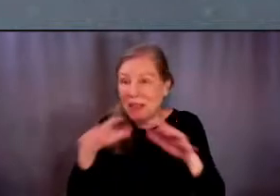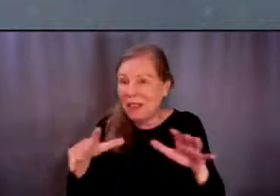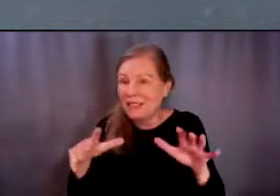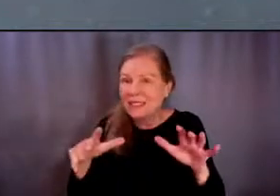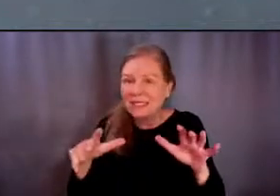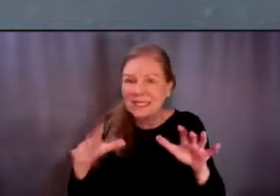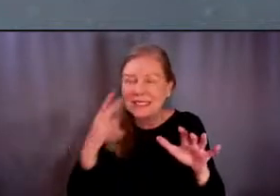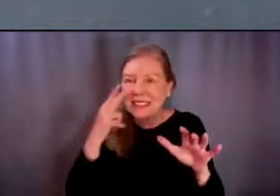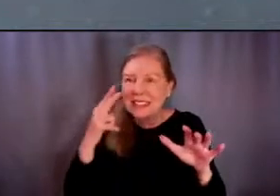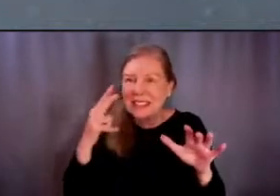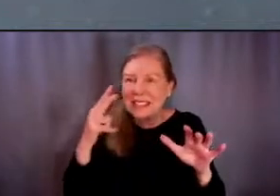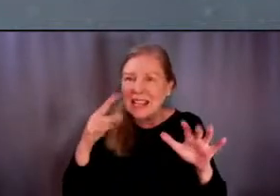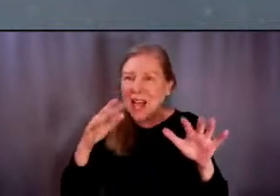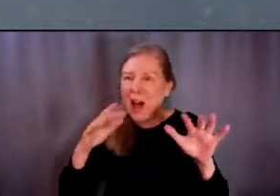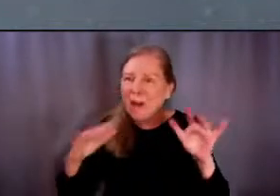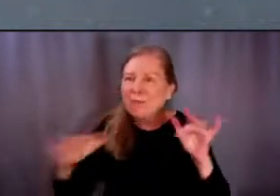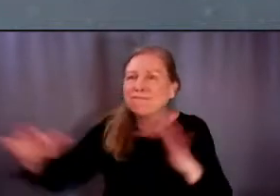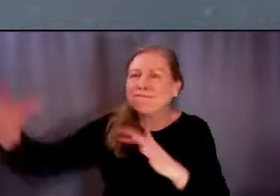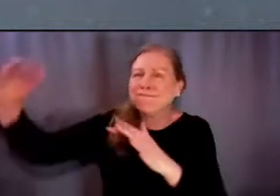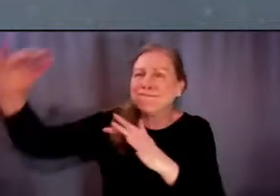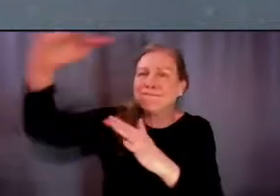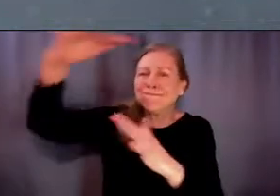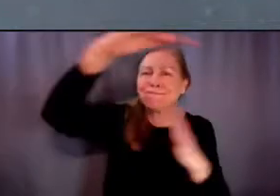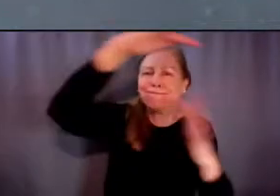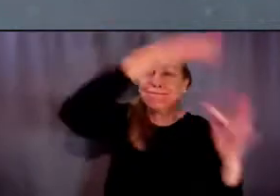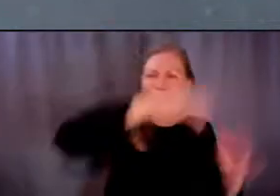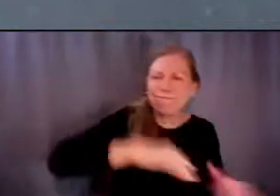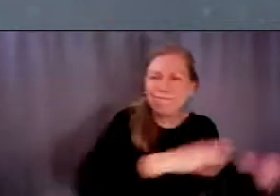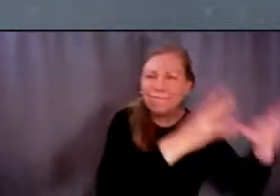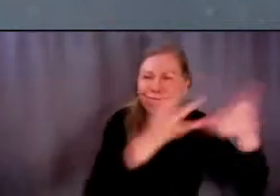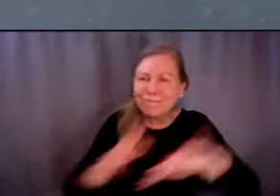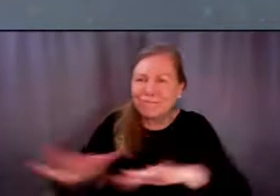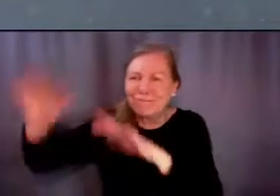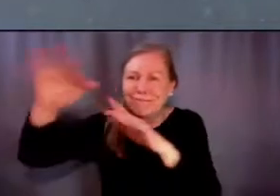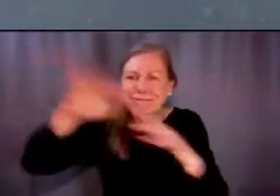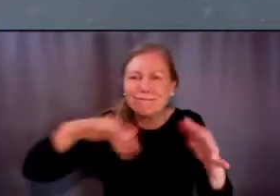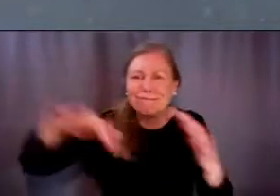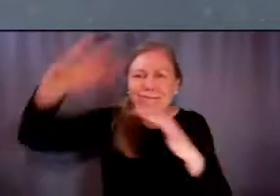Have you been outside and seen these little guys? Haven't you heard?